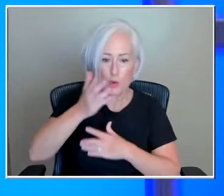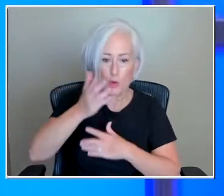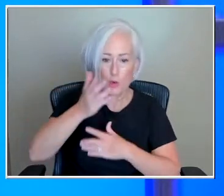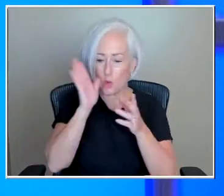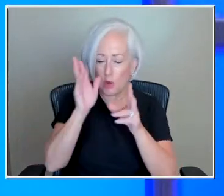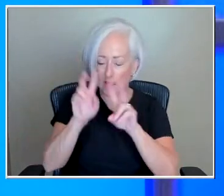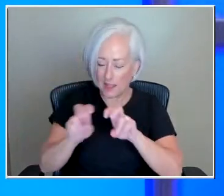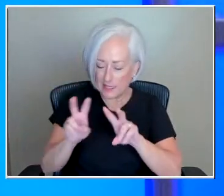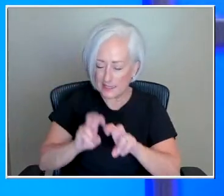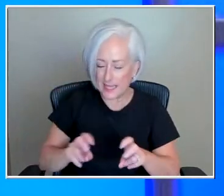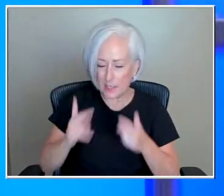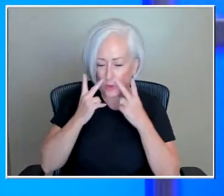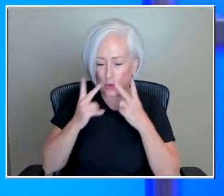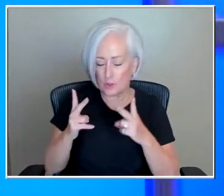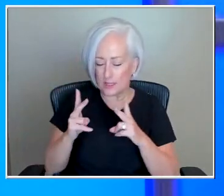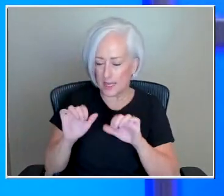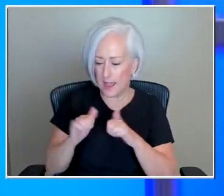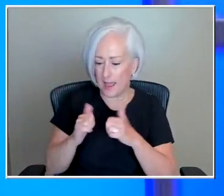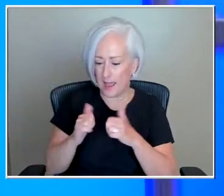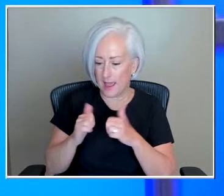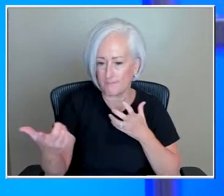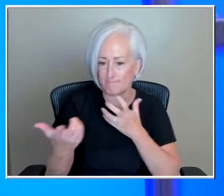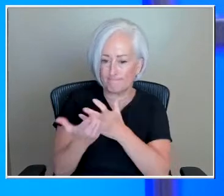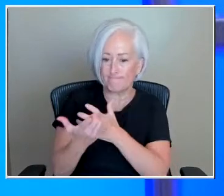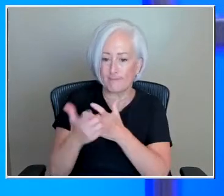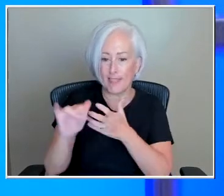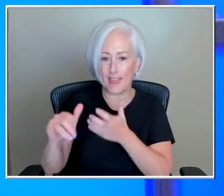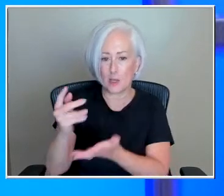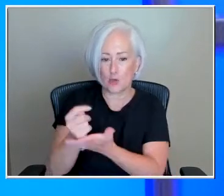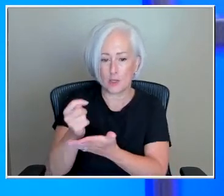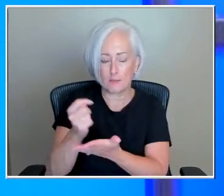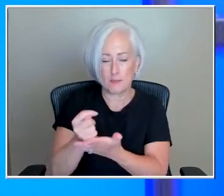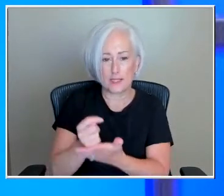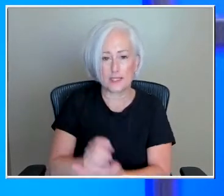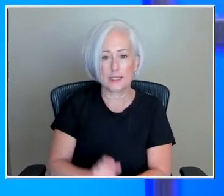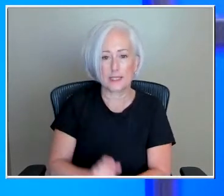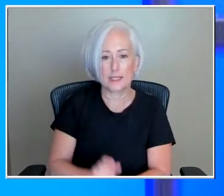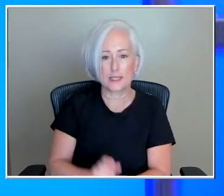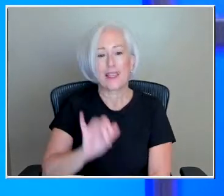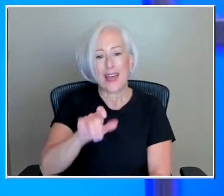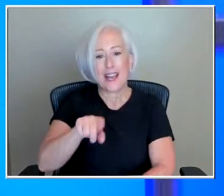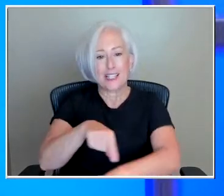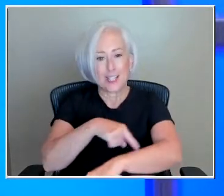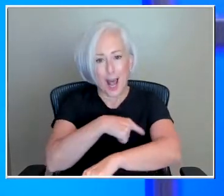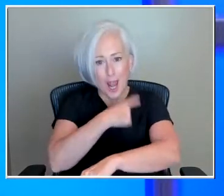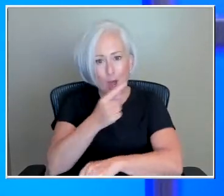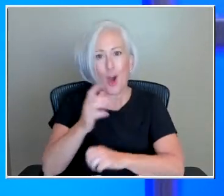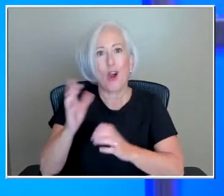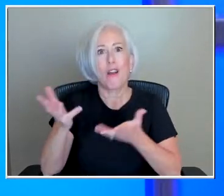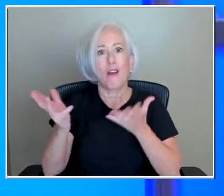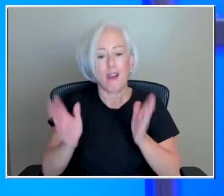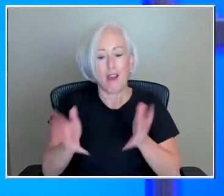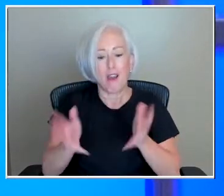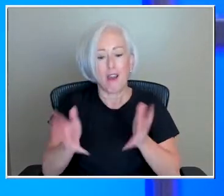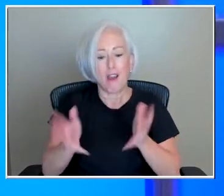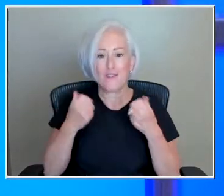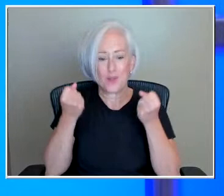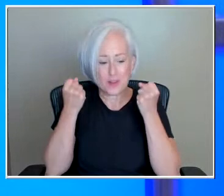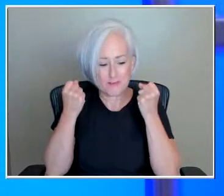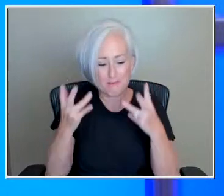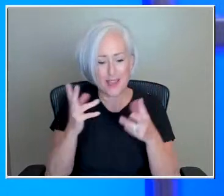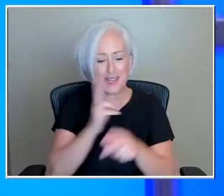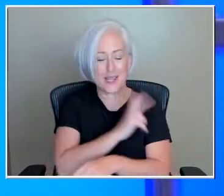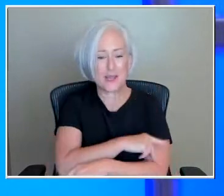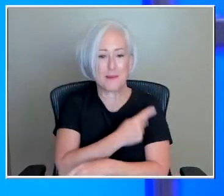And so, again, that's actually a very long conversation that I have many times with my new patients I meet in the office, where